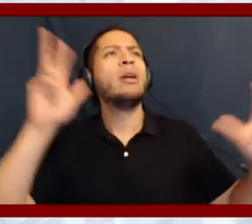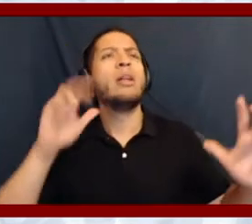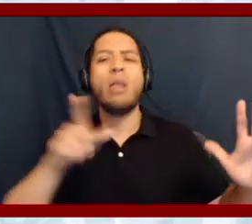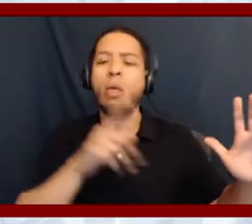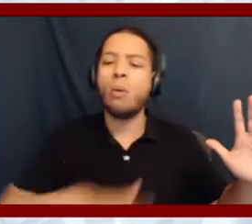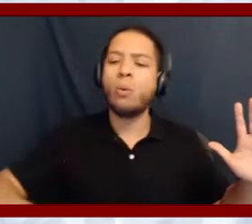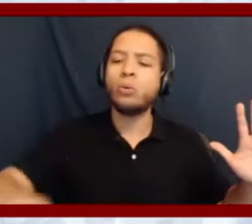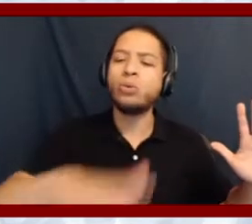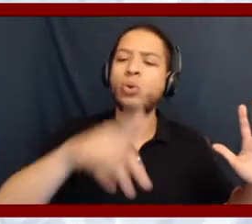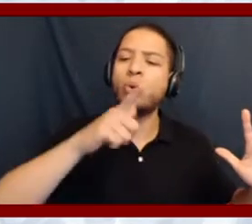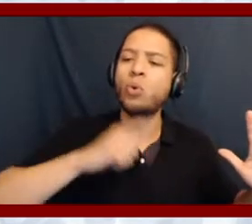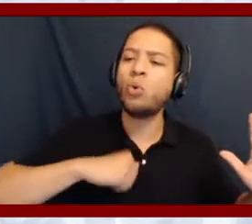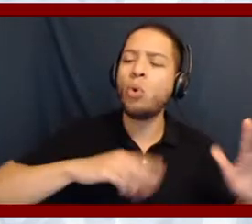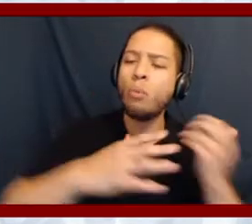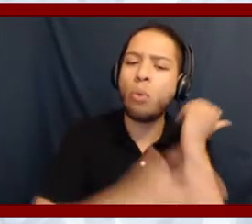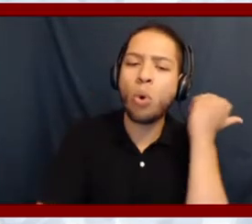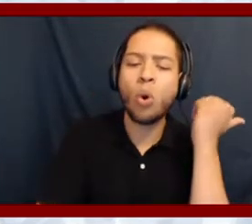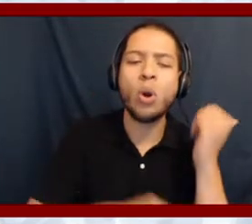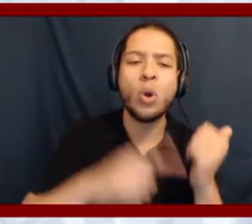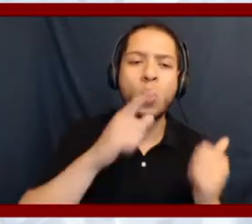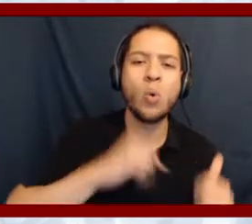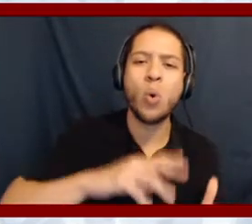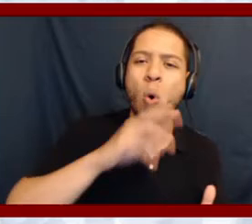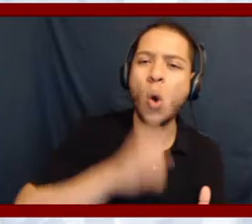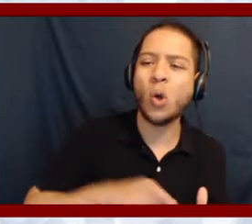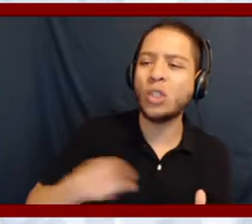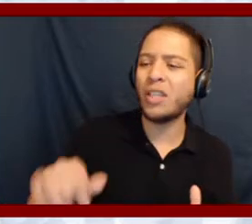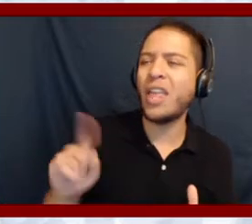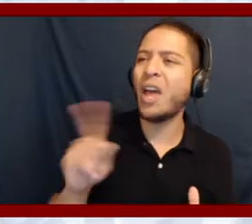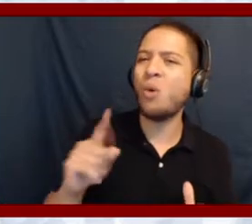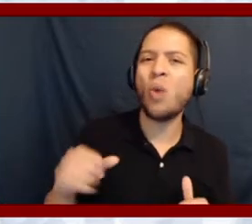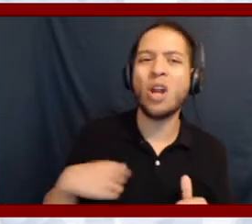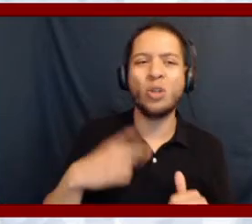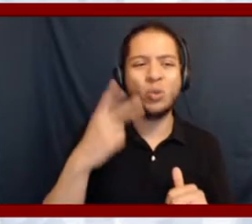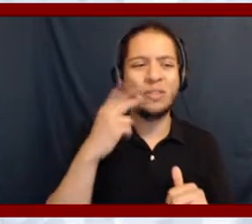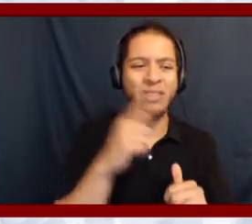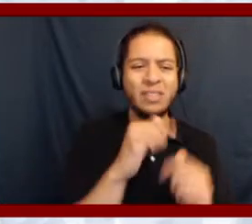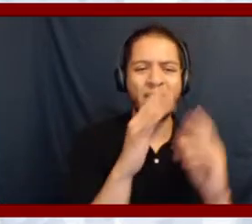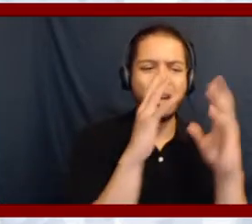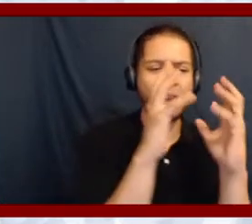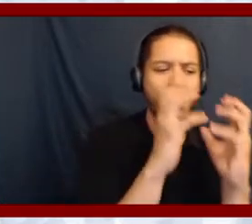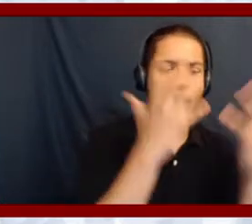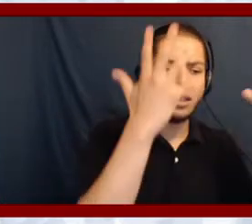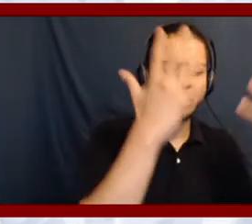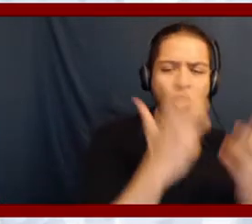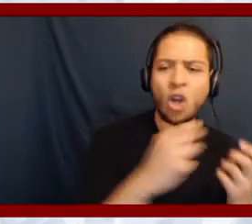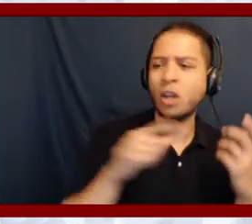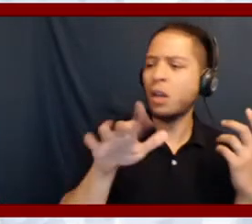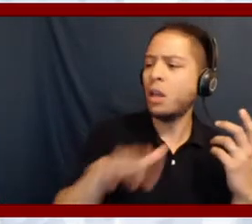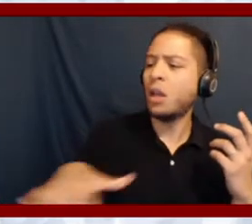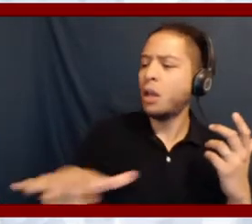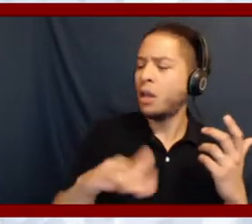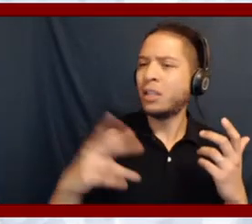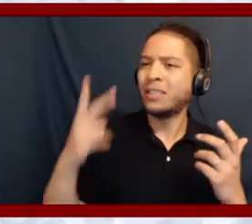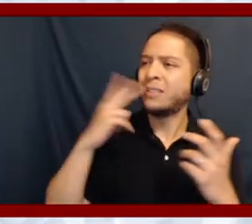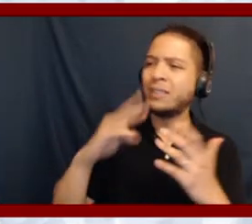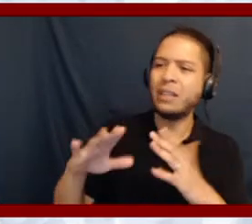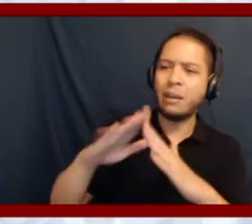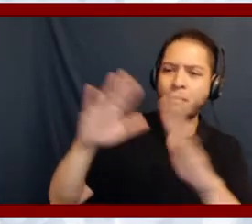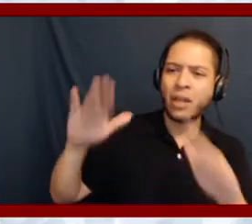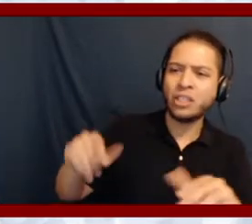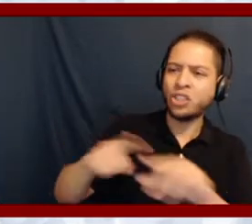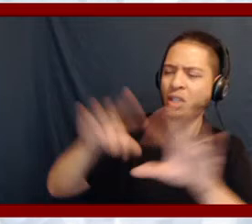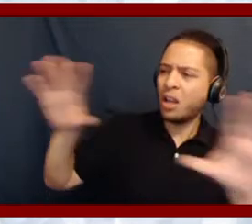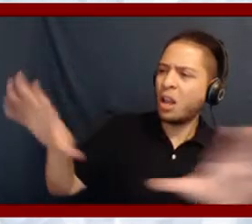sight, of bright and restful mansions where there shall be no night. Our